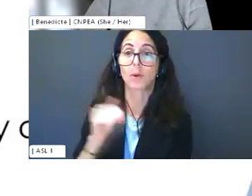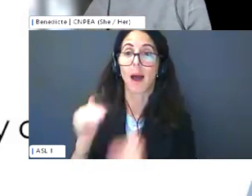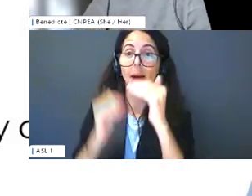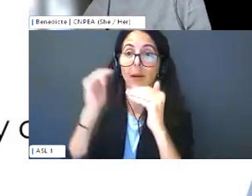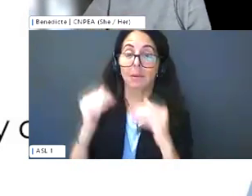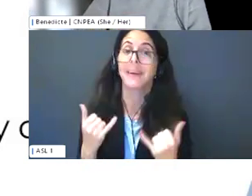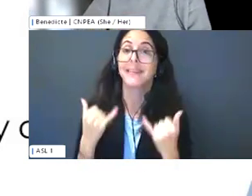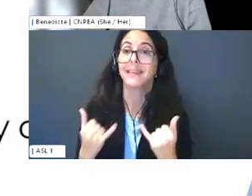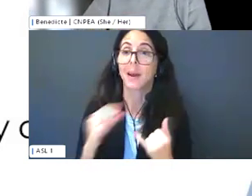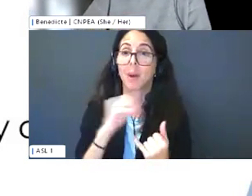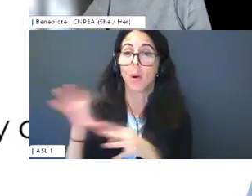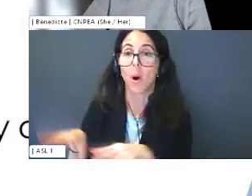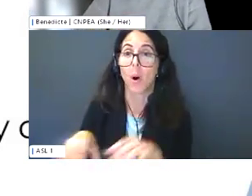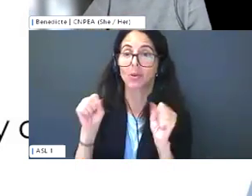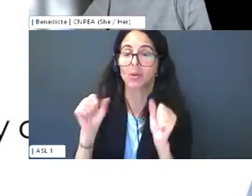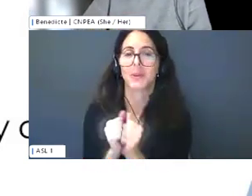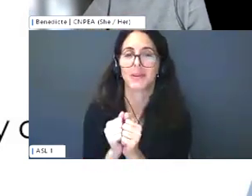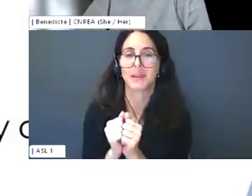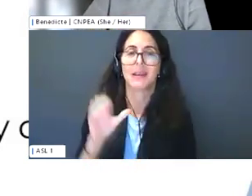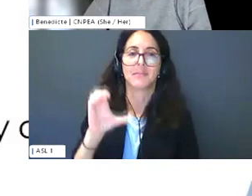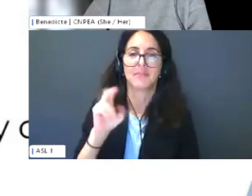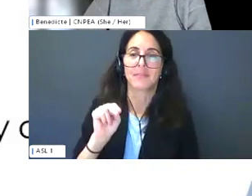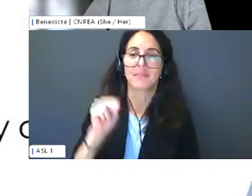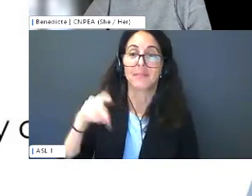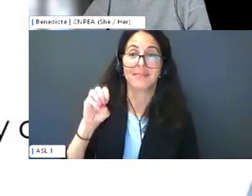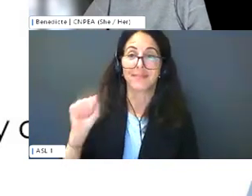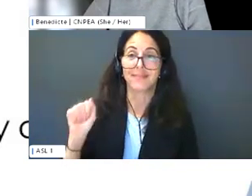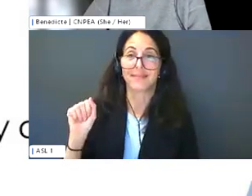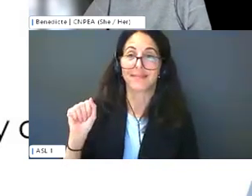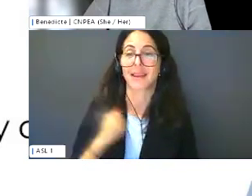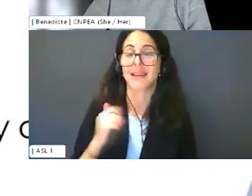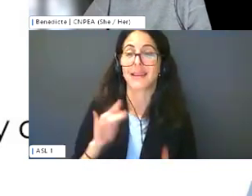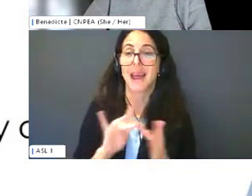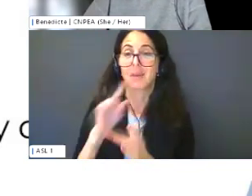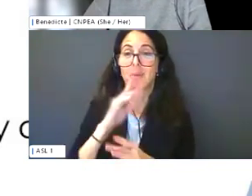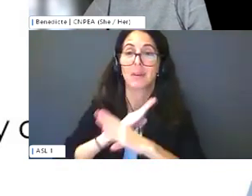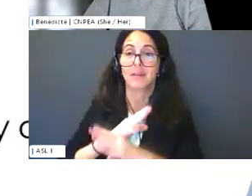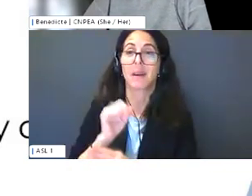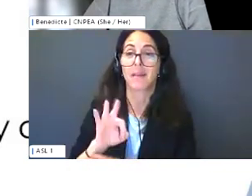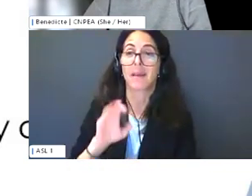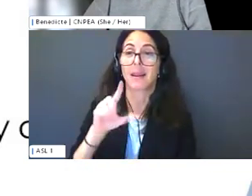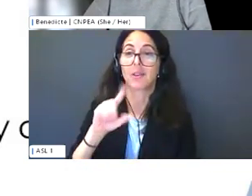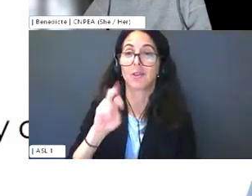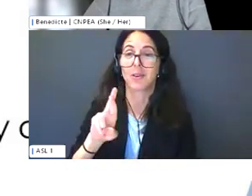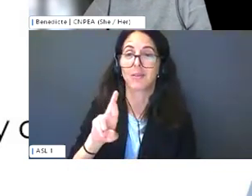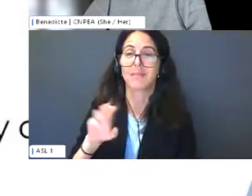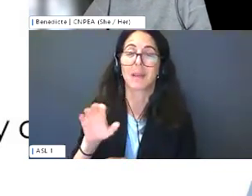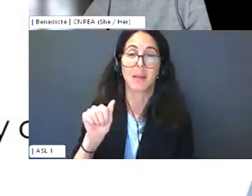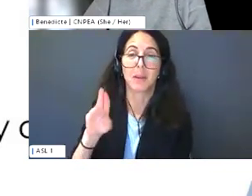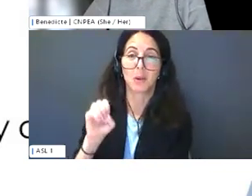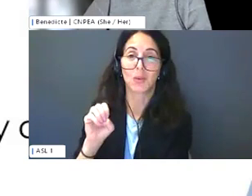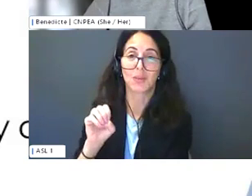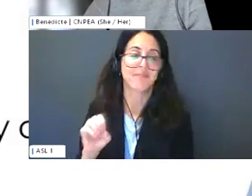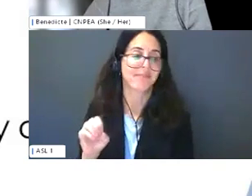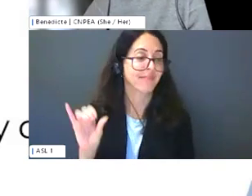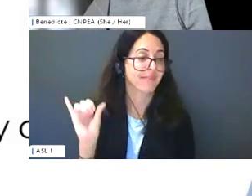being co-hosted with the Canadian Network for the Prevention of Elder Abuse, and my colleague Benedict Chaplin is joining us today, as